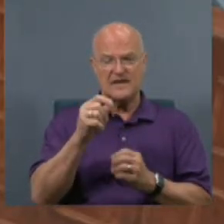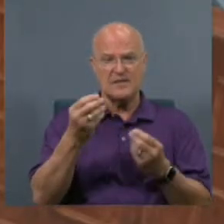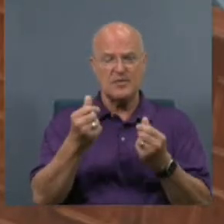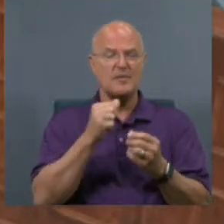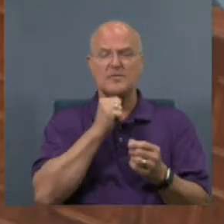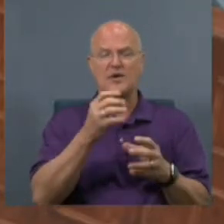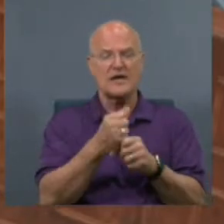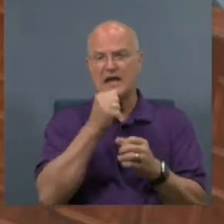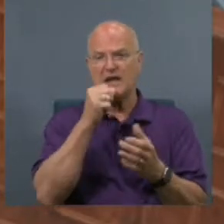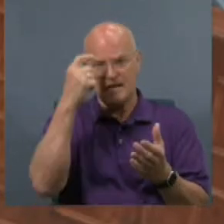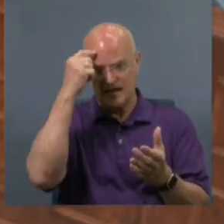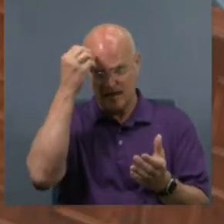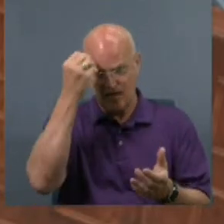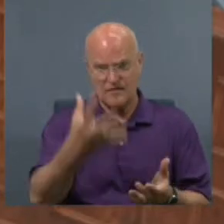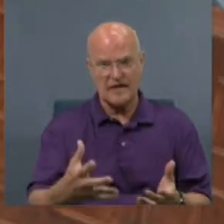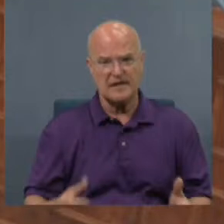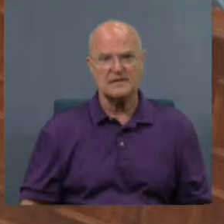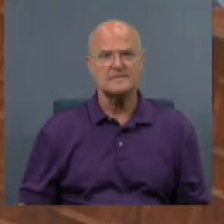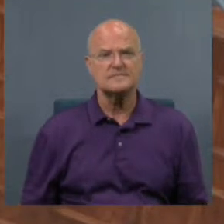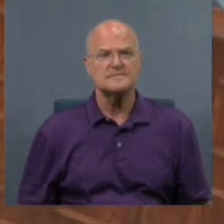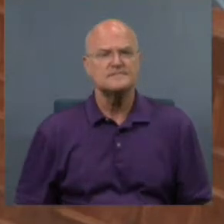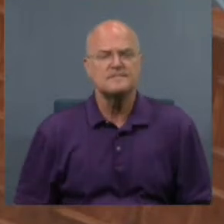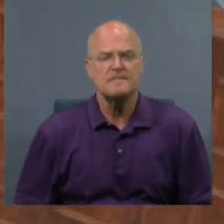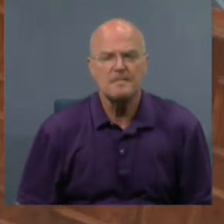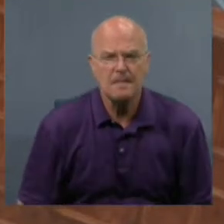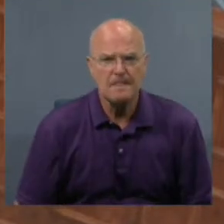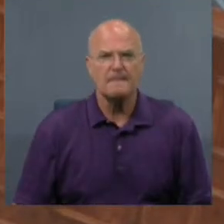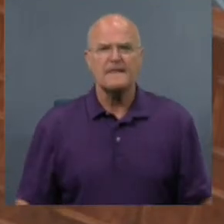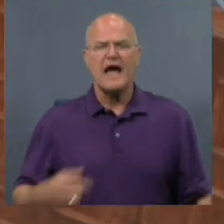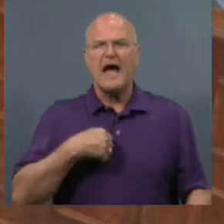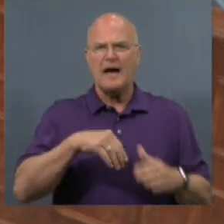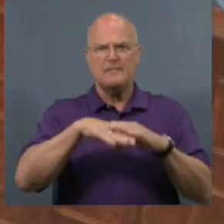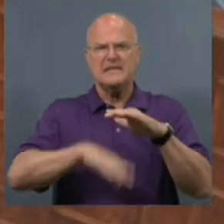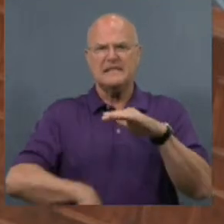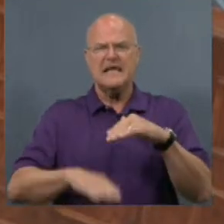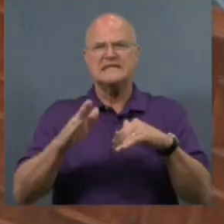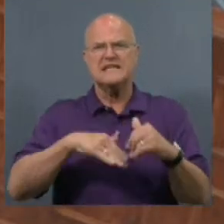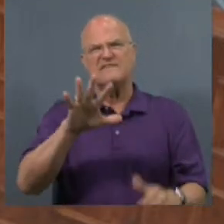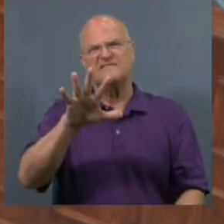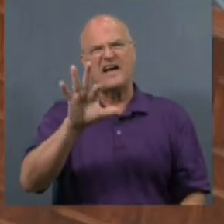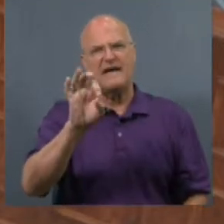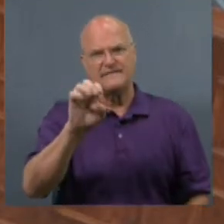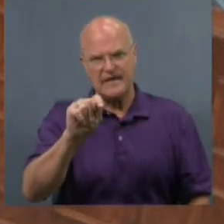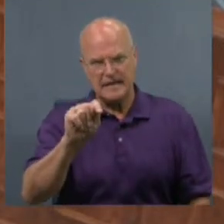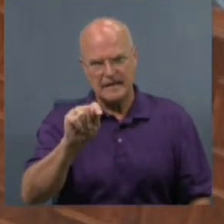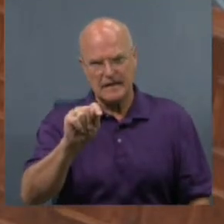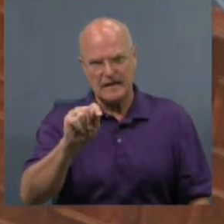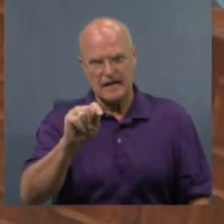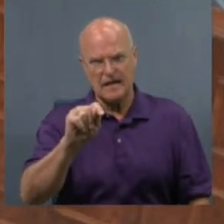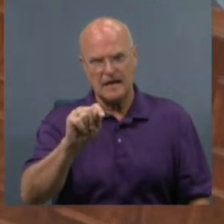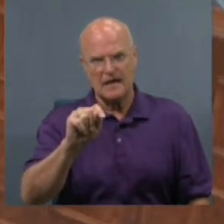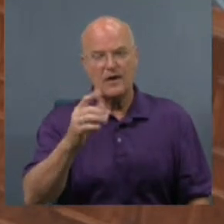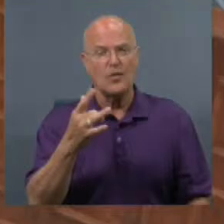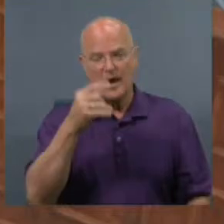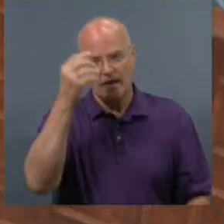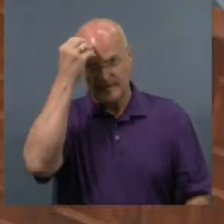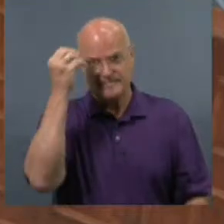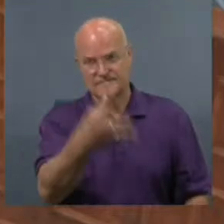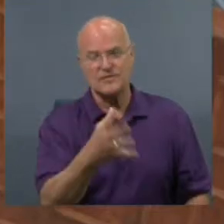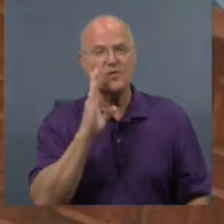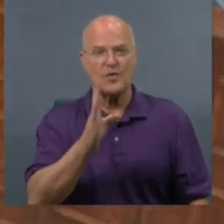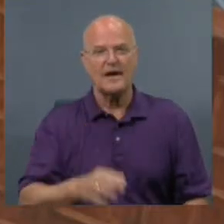you will not get a notification, I'm less than 5 feet from it. which is why you got a